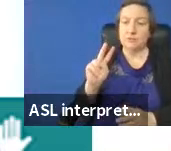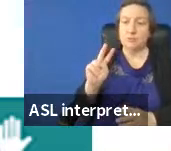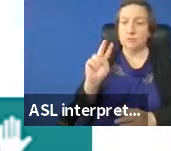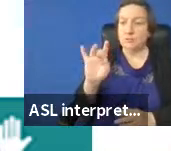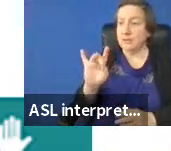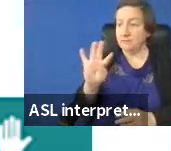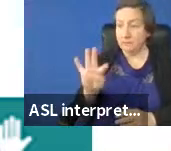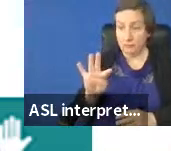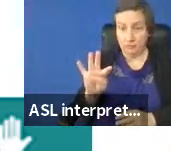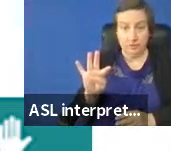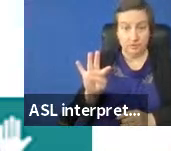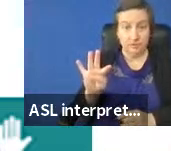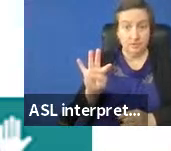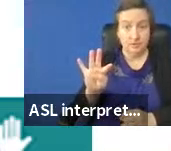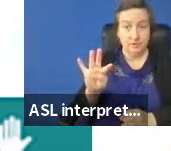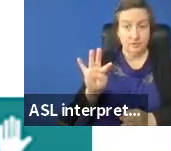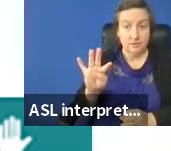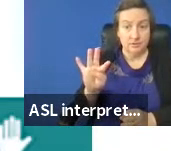7284.